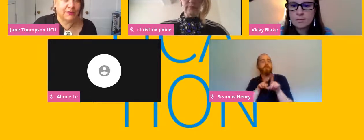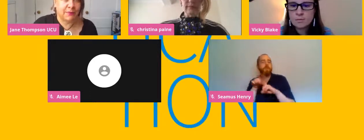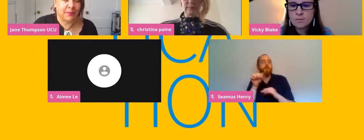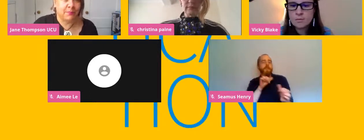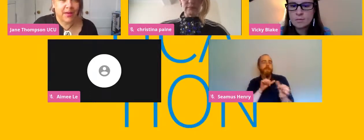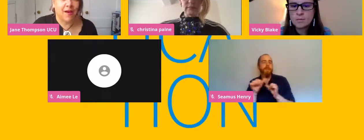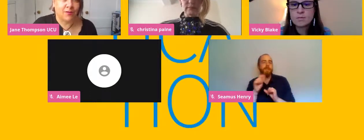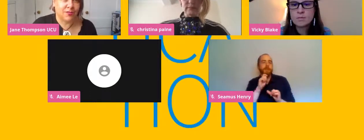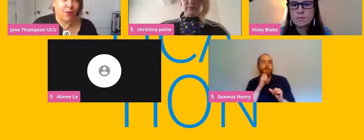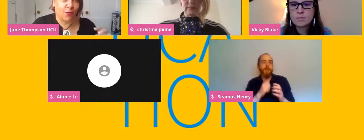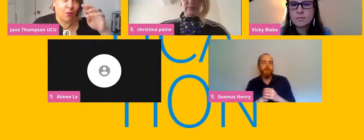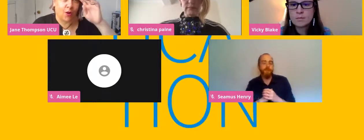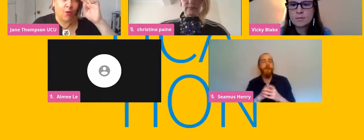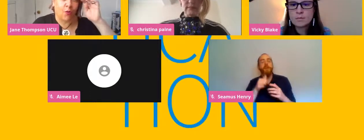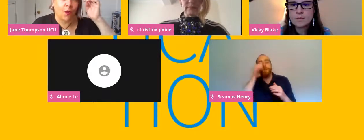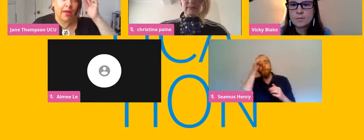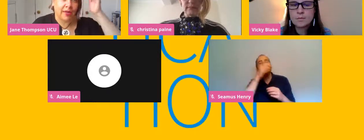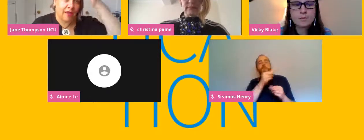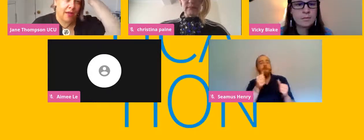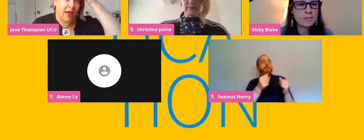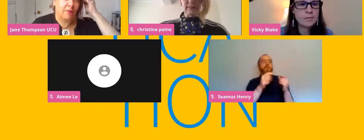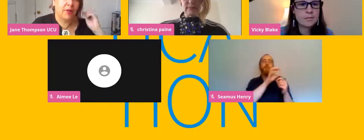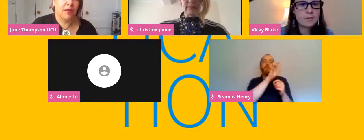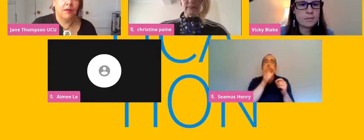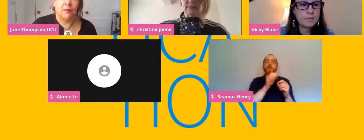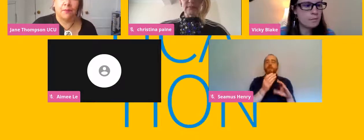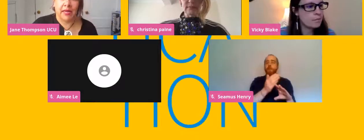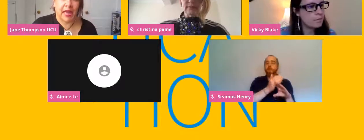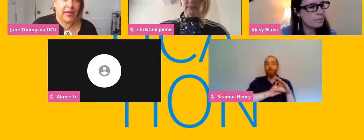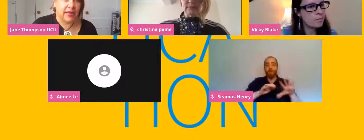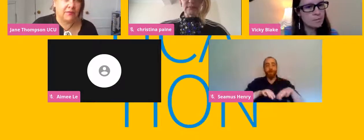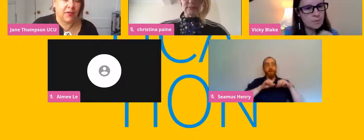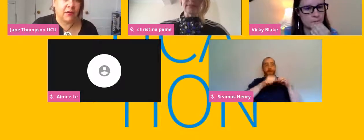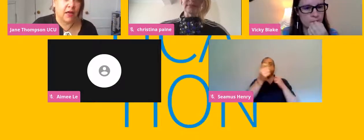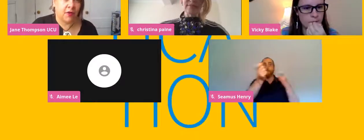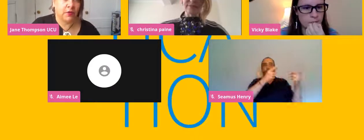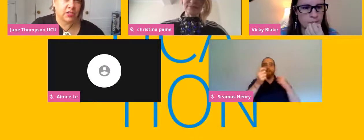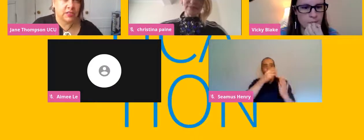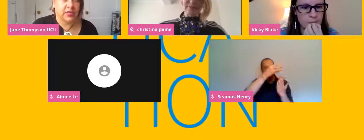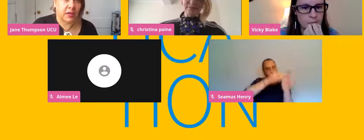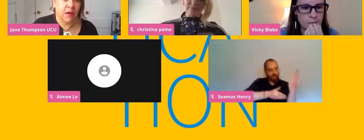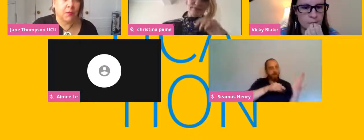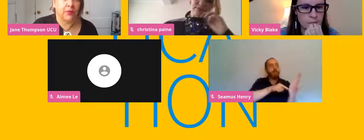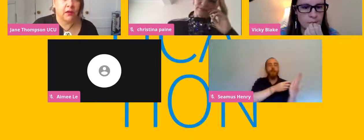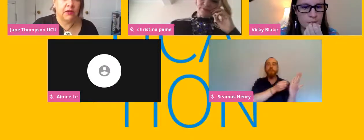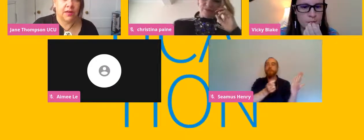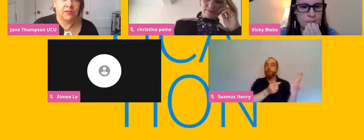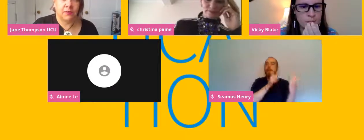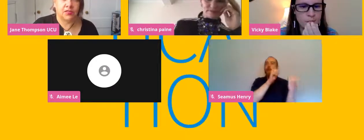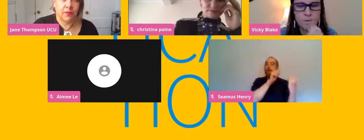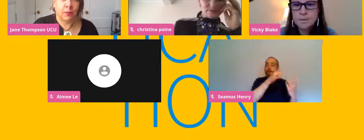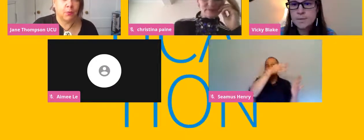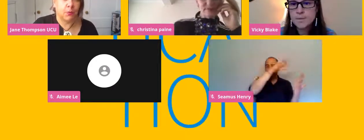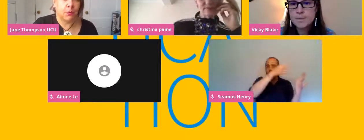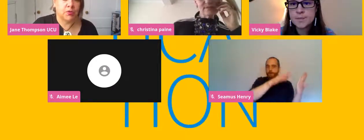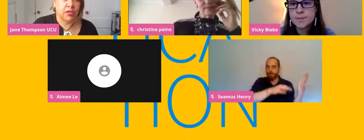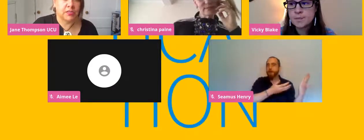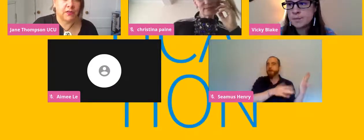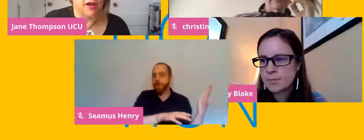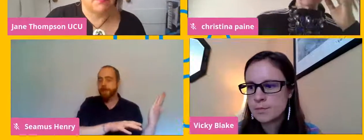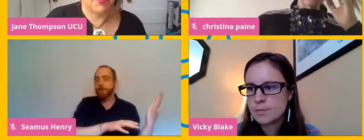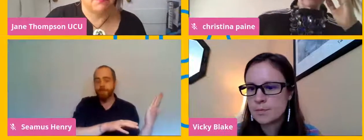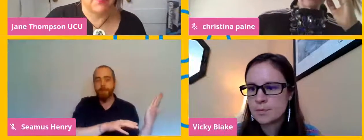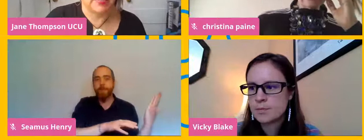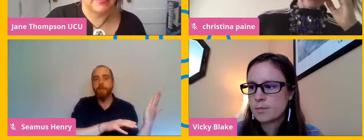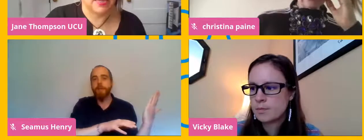do our best. And I know that some of the questions have been being asked along the way. But again, if there are other questions